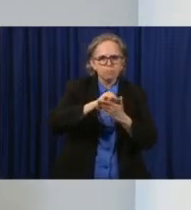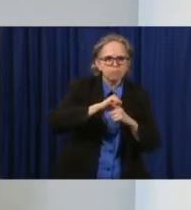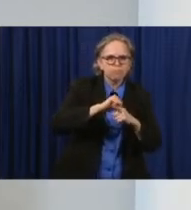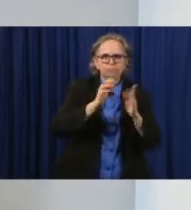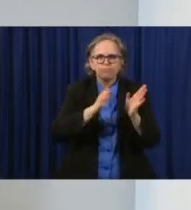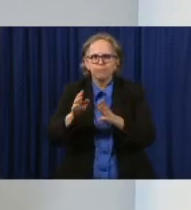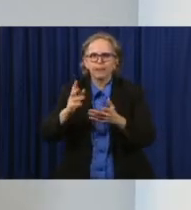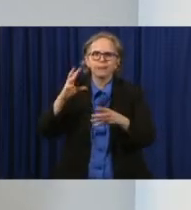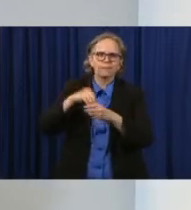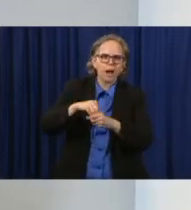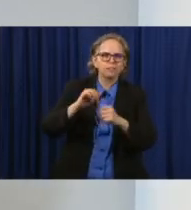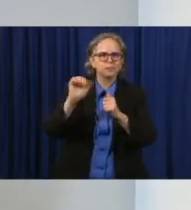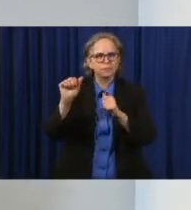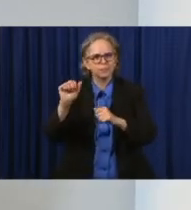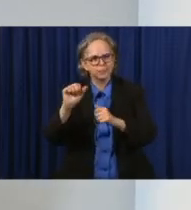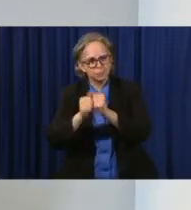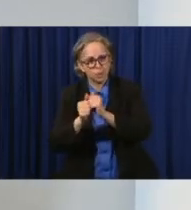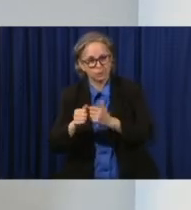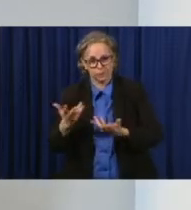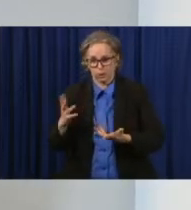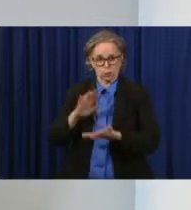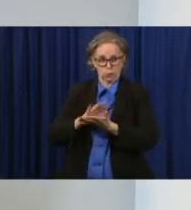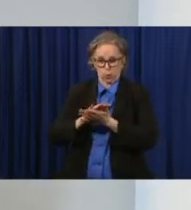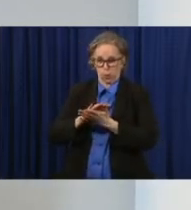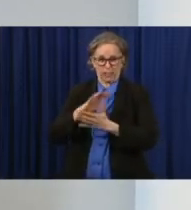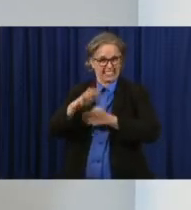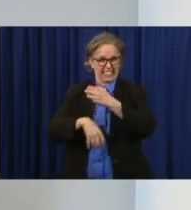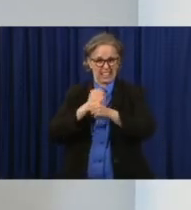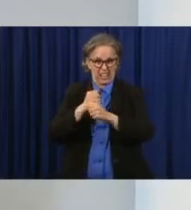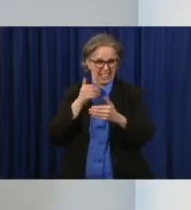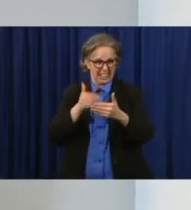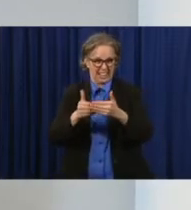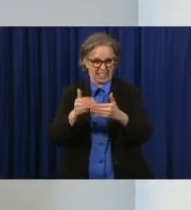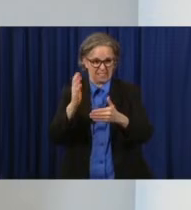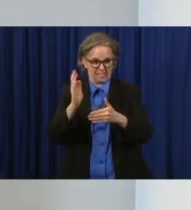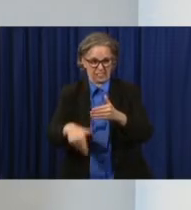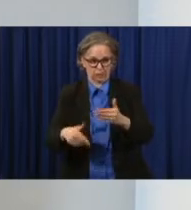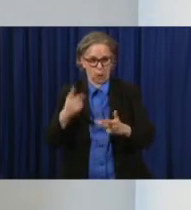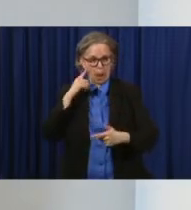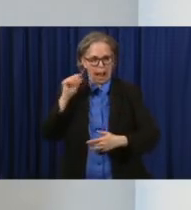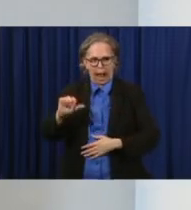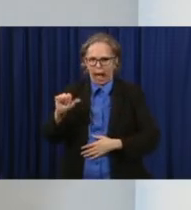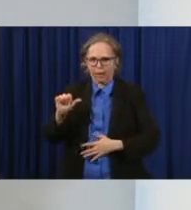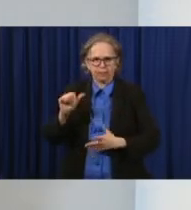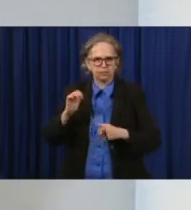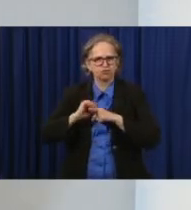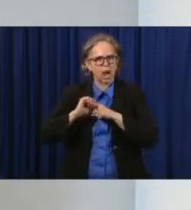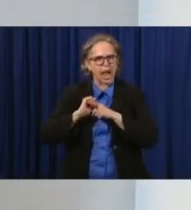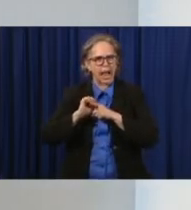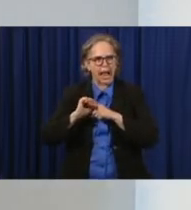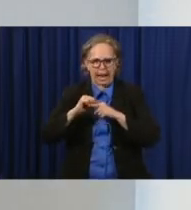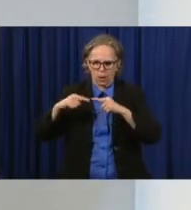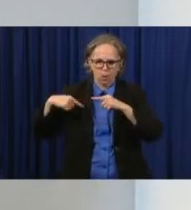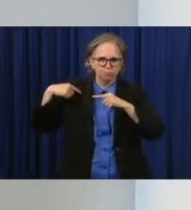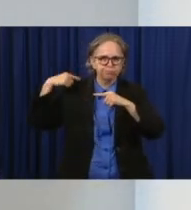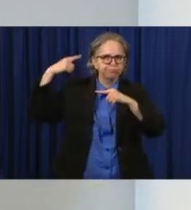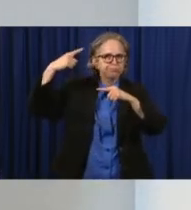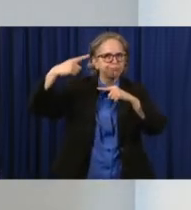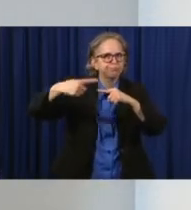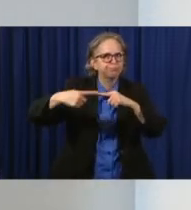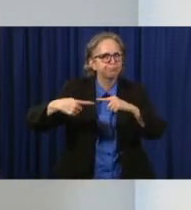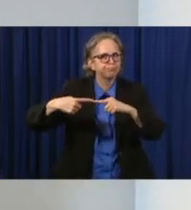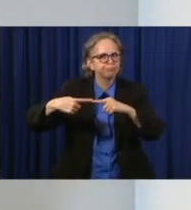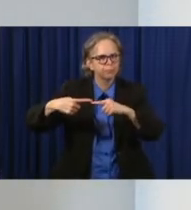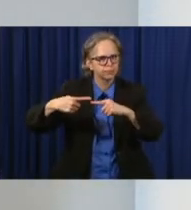end, but for the athletes out there, we know that training is a year-round process. We know that properly trained,